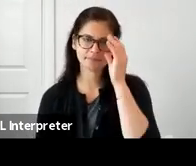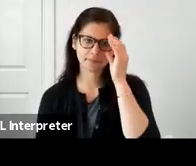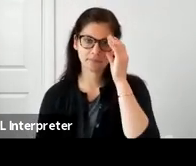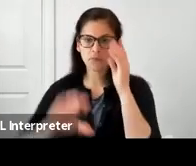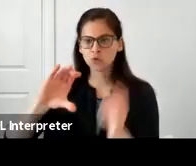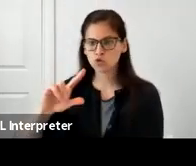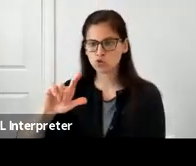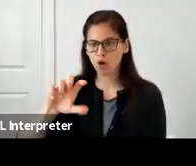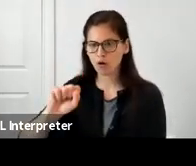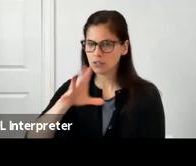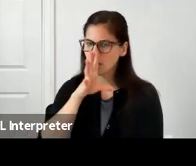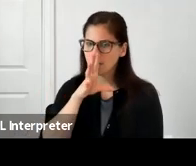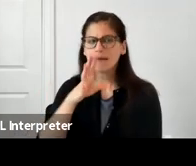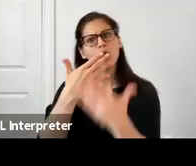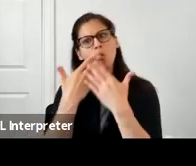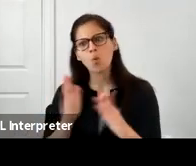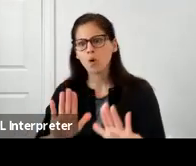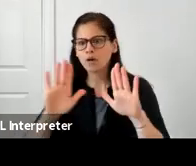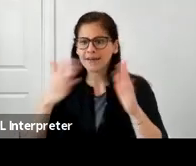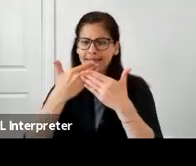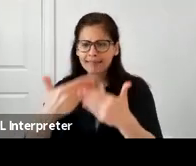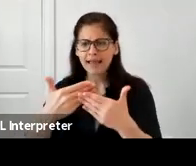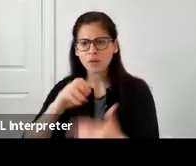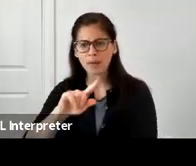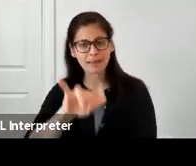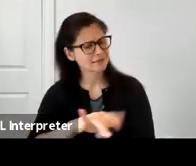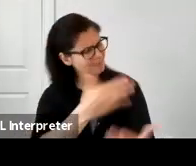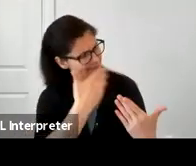Wonderful. Wonderful. Thank you, Emily. Thank you.